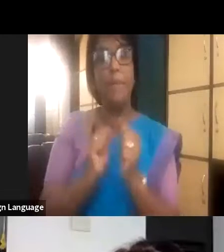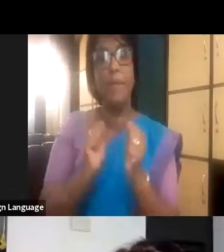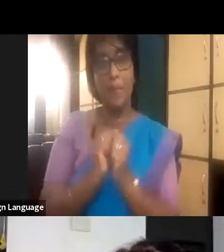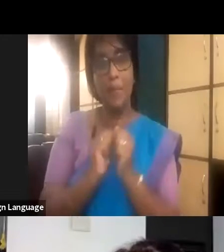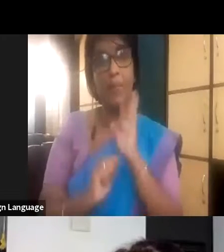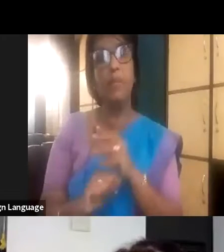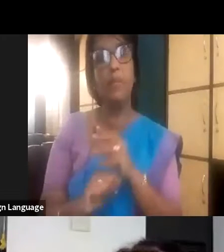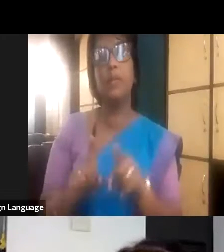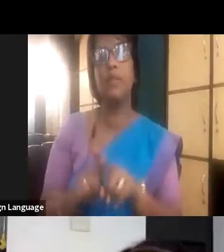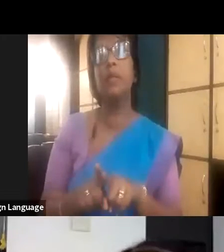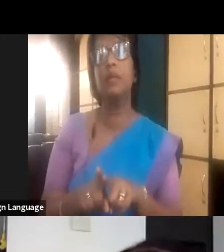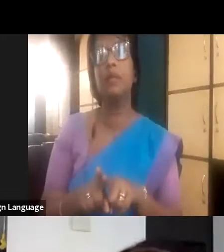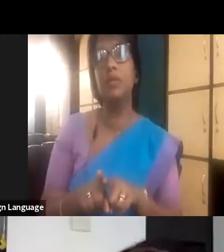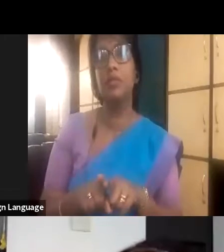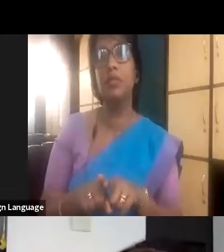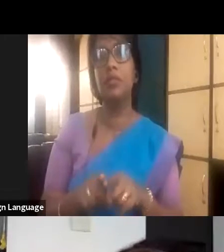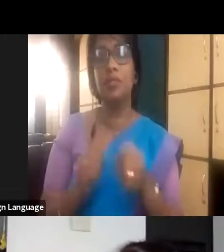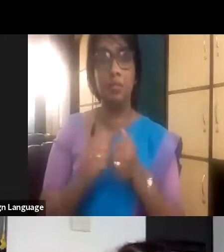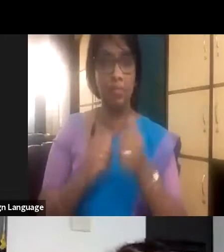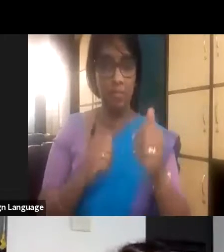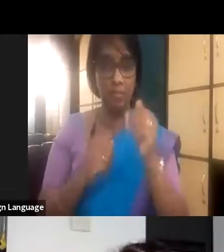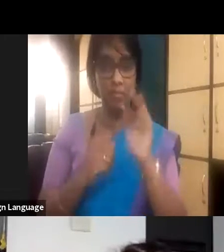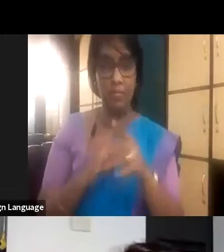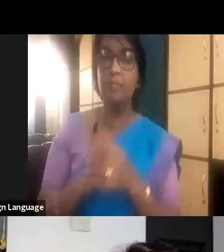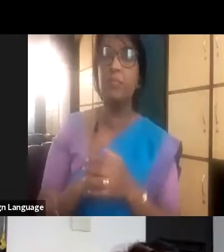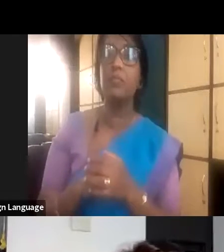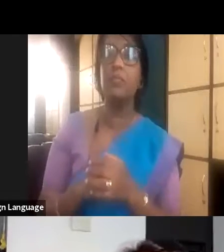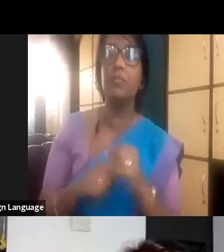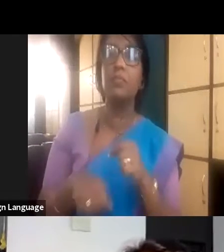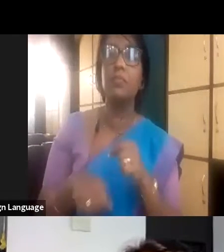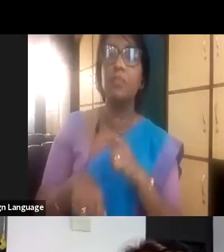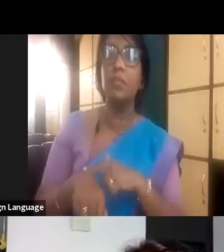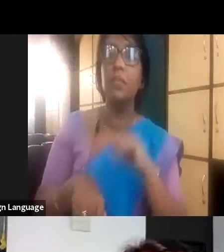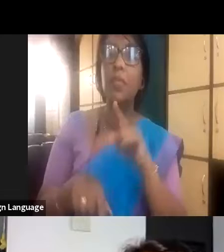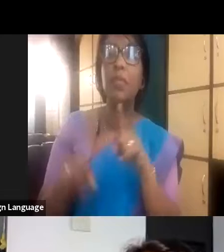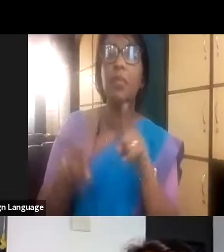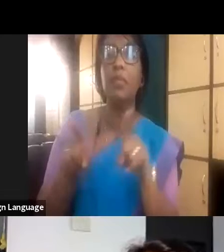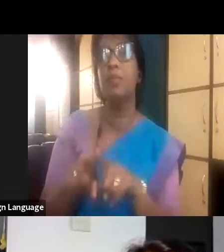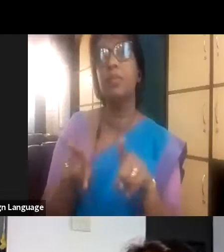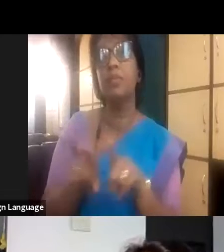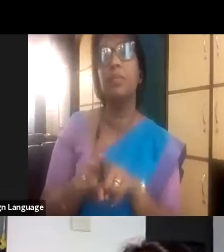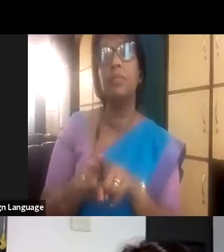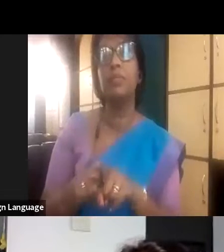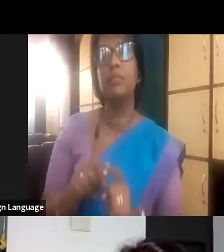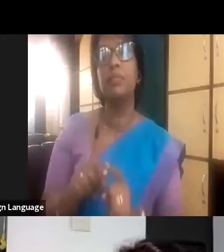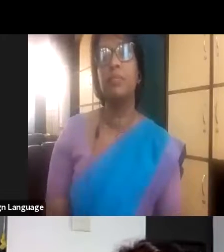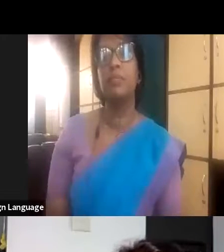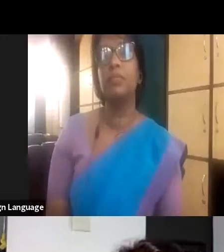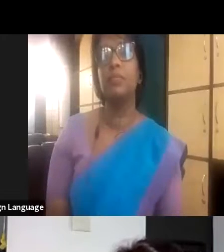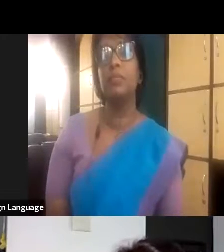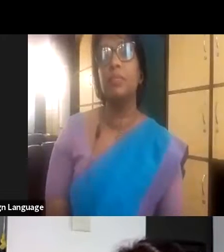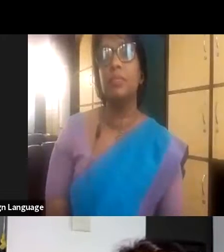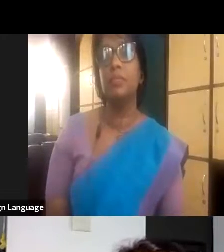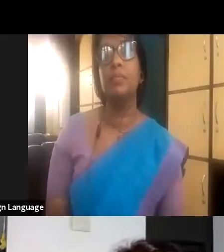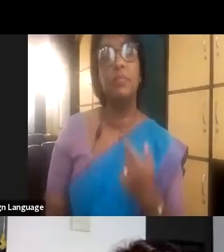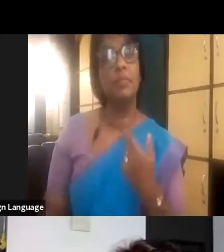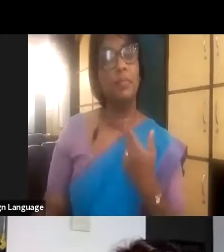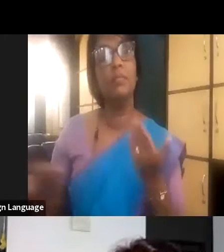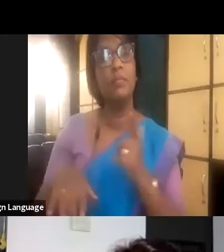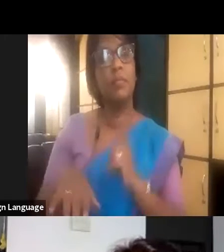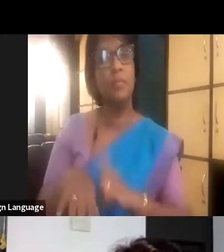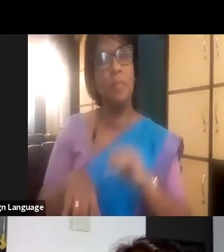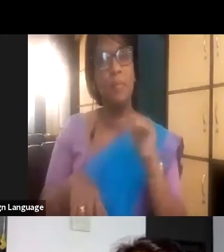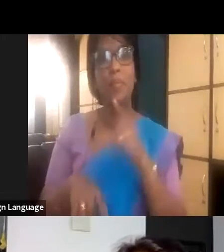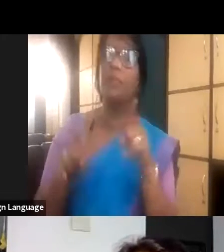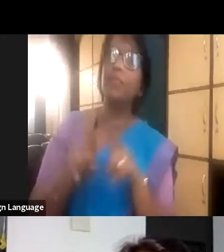circularity. But unfortunately, Aruna, what we see is that it has to be a systemic solution, which means that the